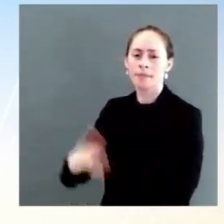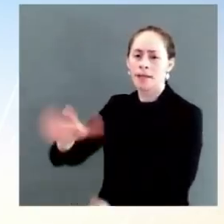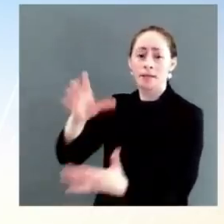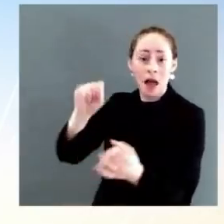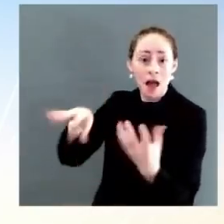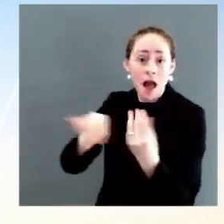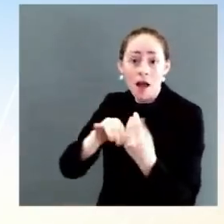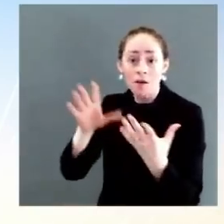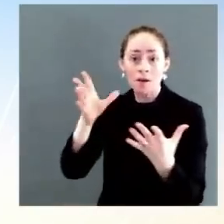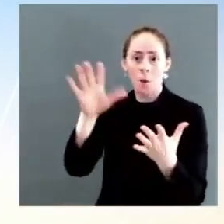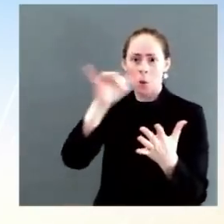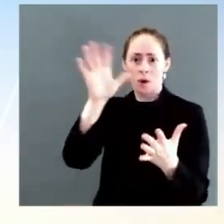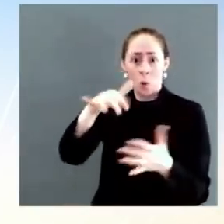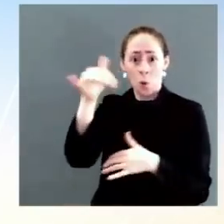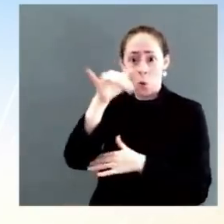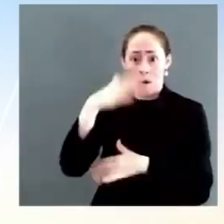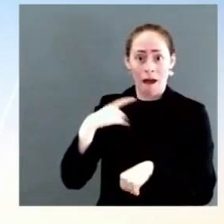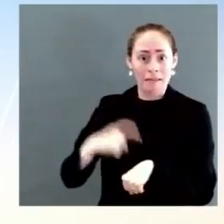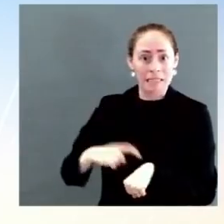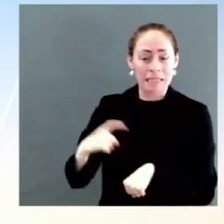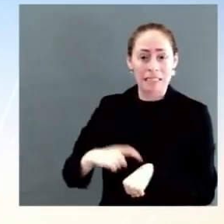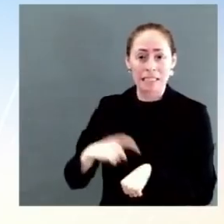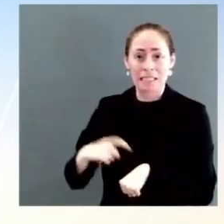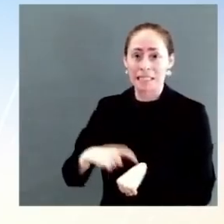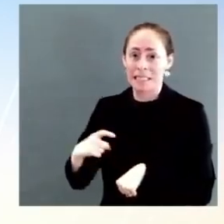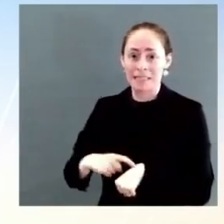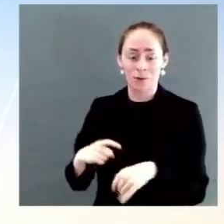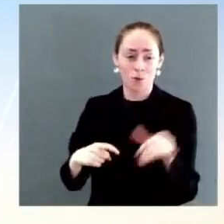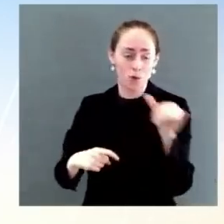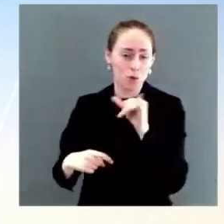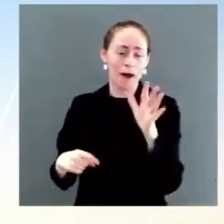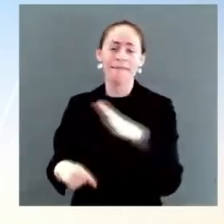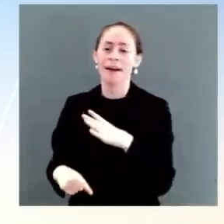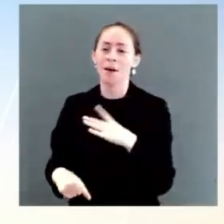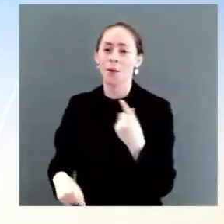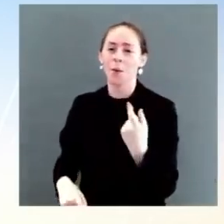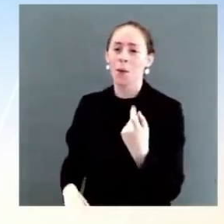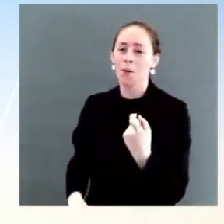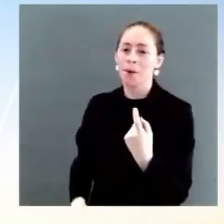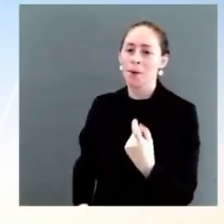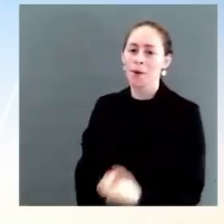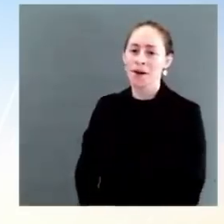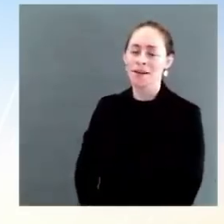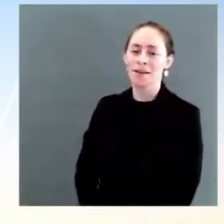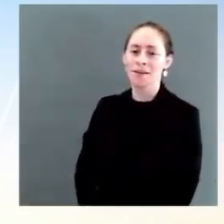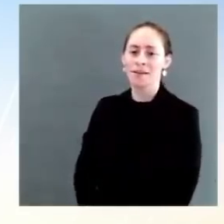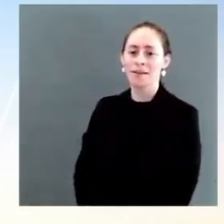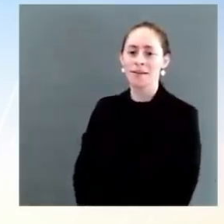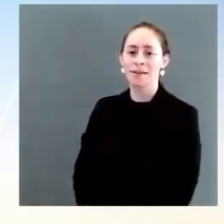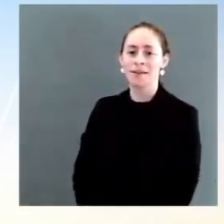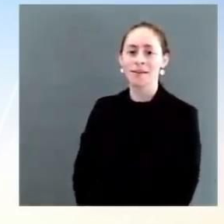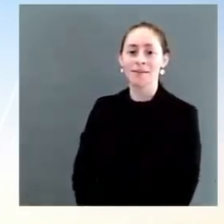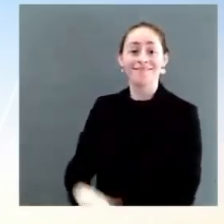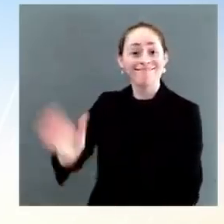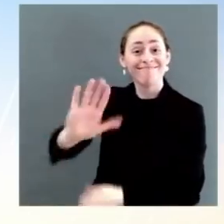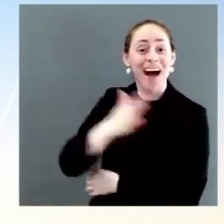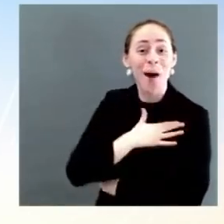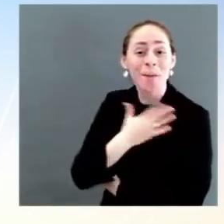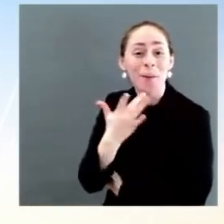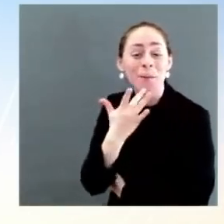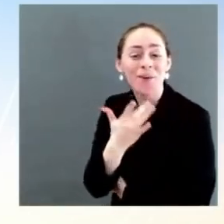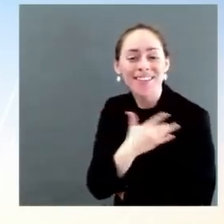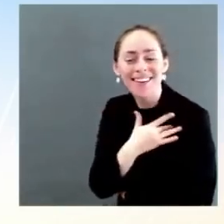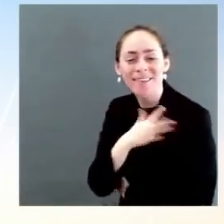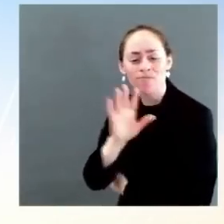more. Thank you, Jen. Happy birthday to you. Thank you very much. I want to ask about Bangladesh. Okay. As the country is running